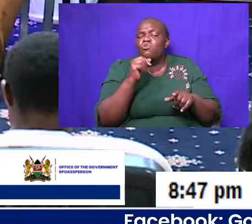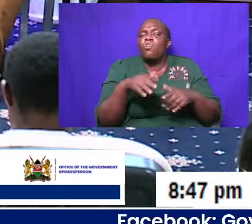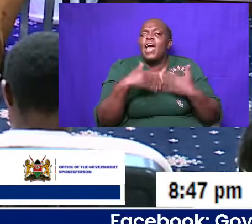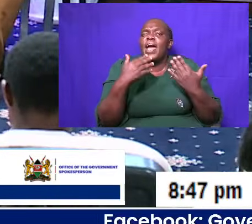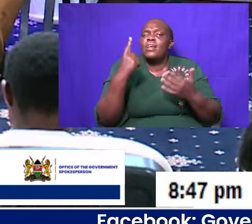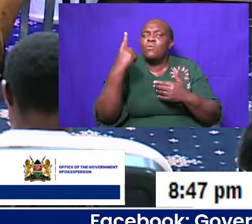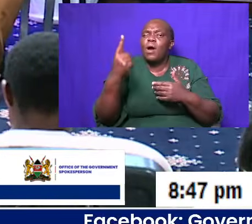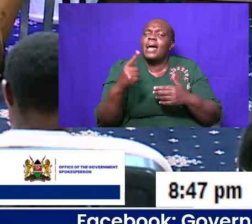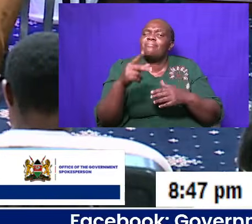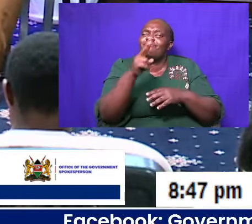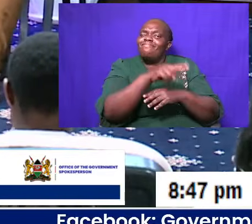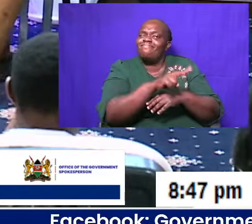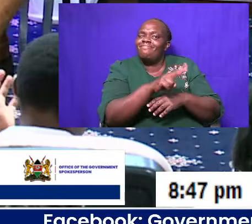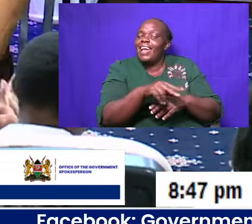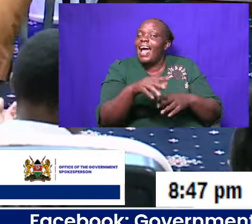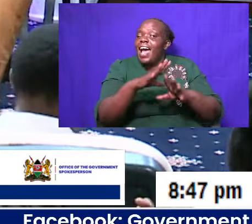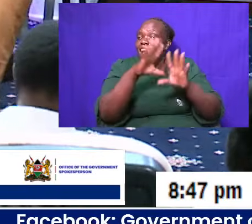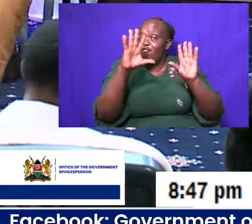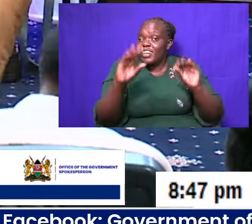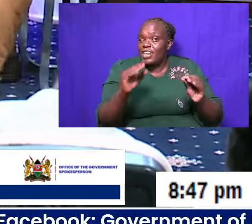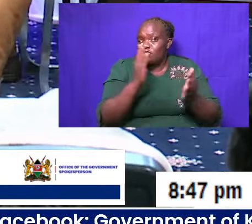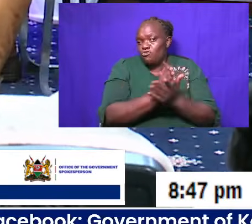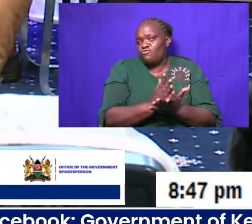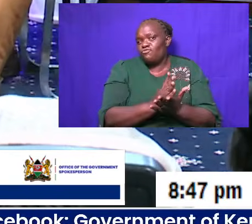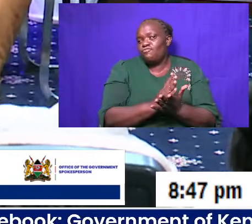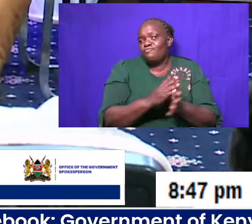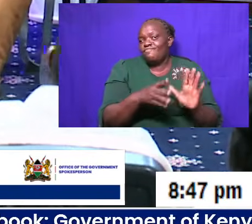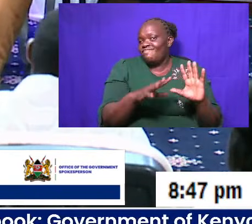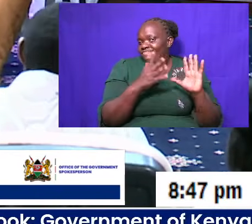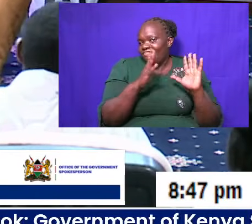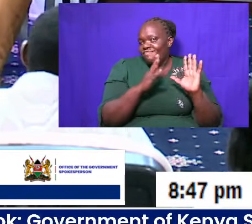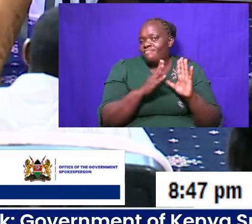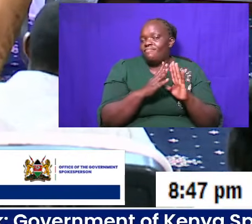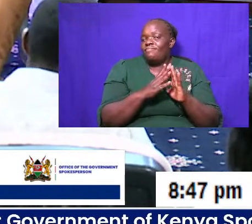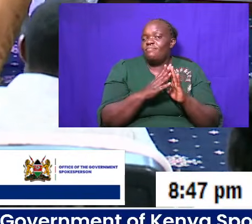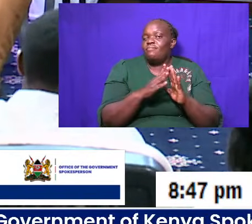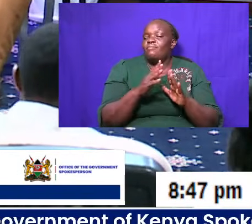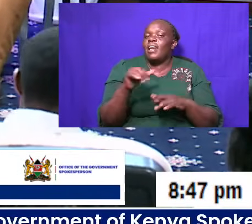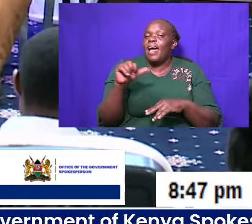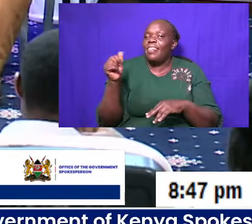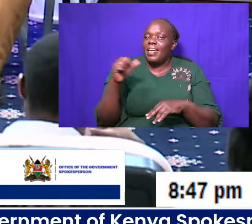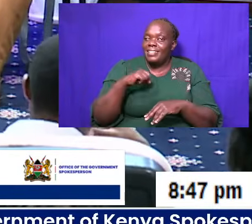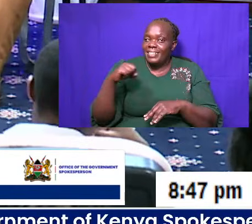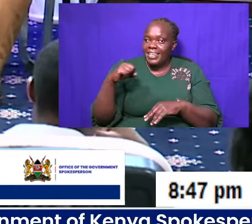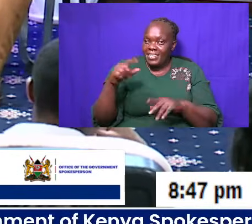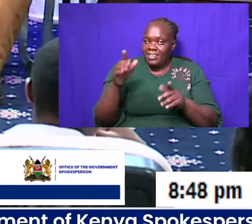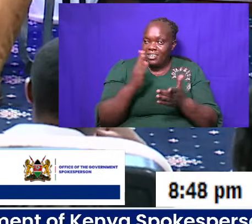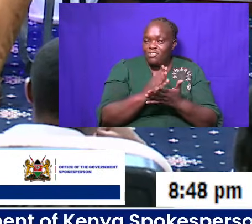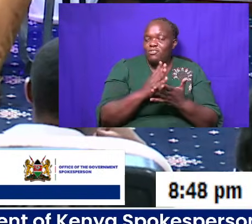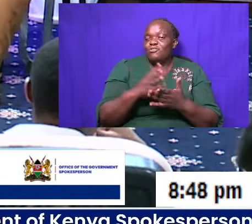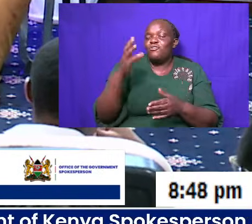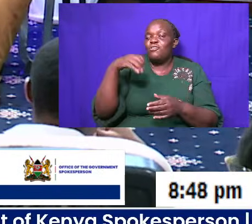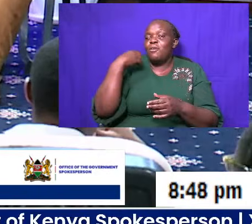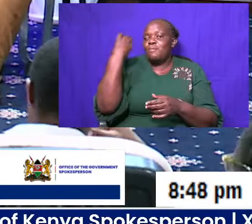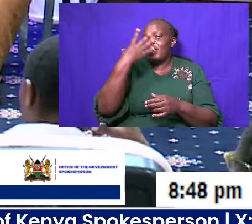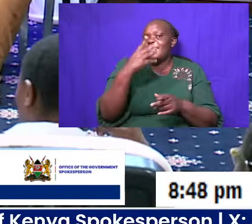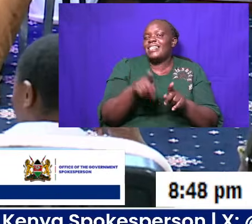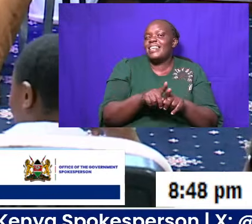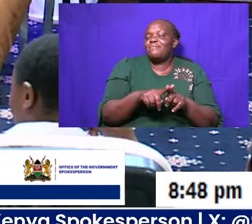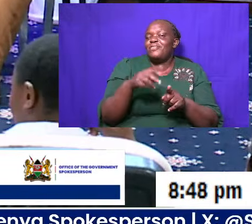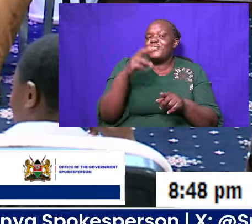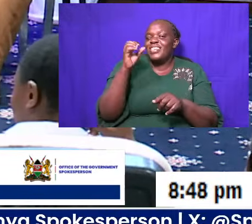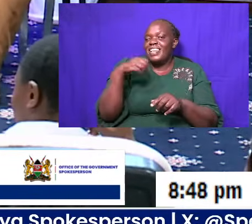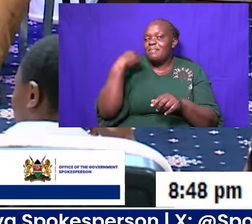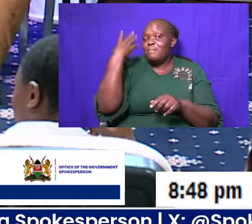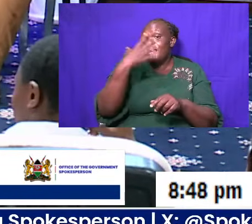down on Africans. Makofi kabisa hapo. Sasa naangalia upande huu, naona mnangalangala kama vile Mulu Mutesi alisema, mnangalangala kama